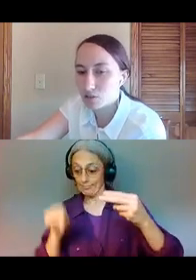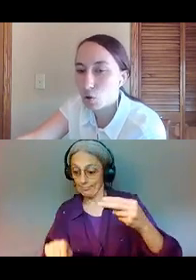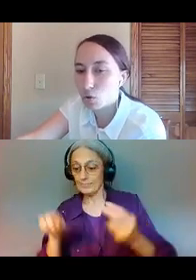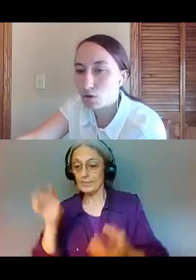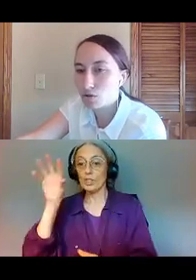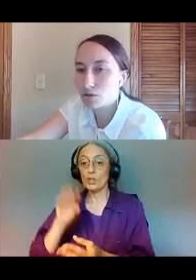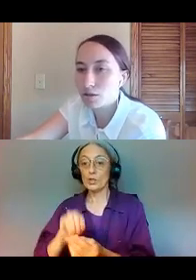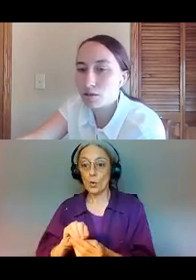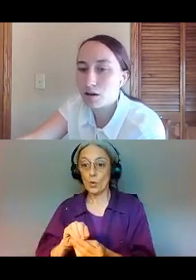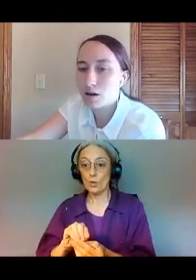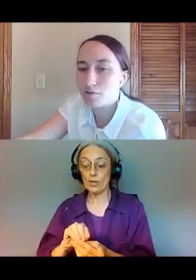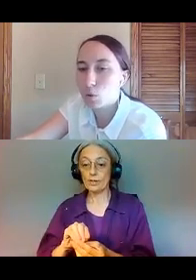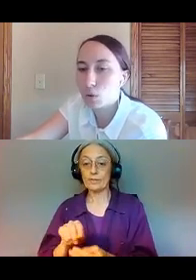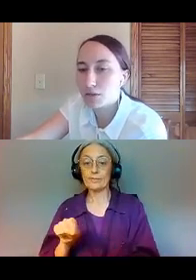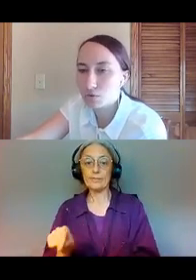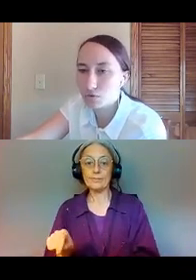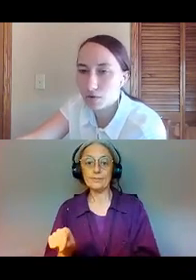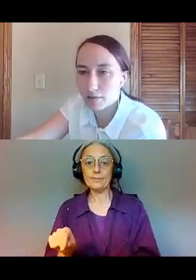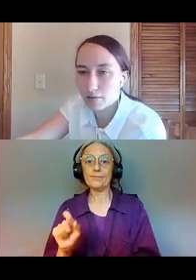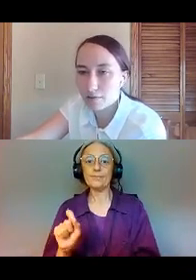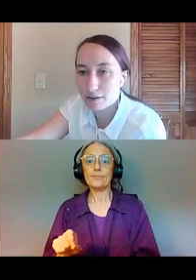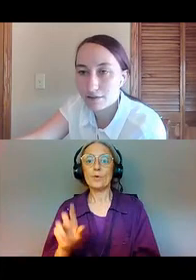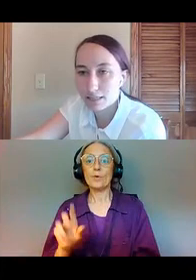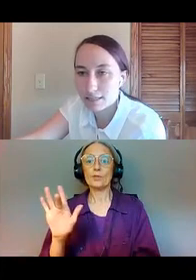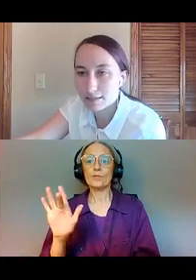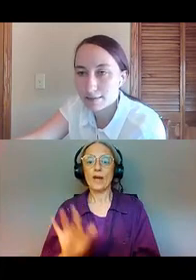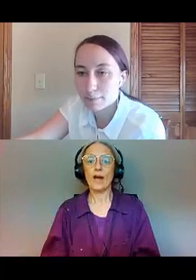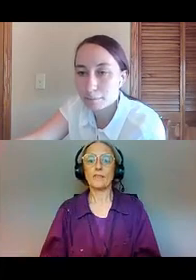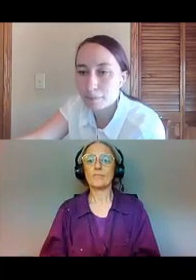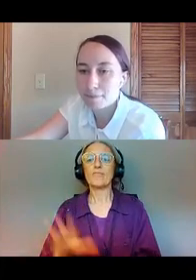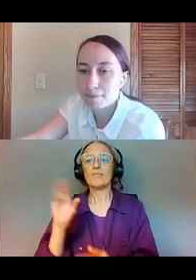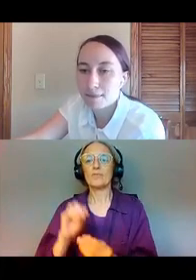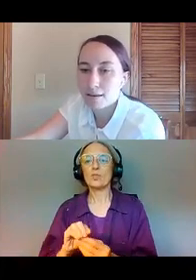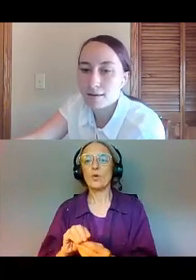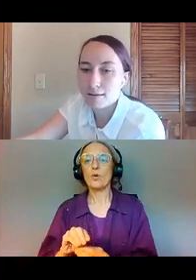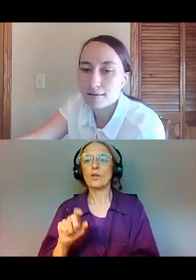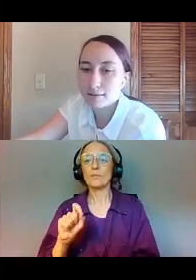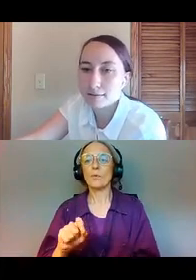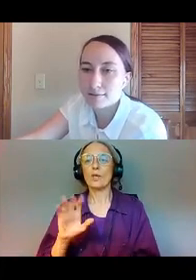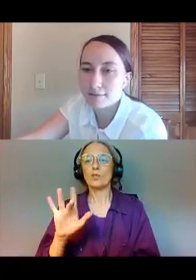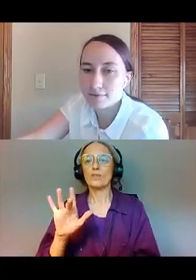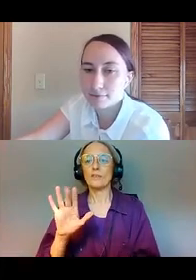gives us a total of 0.25 FTEs.